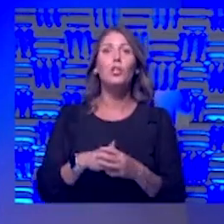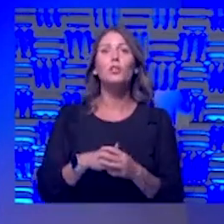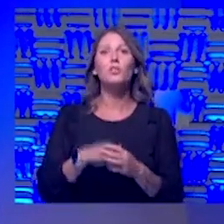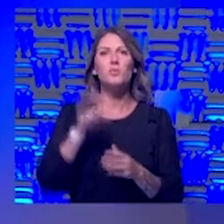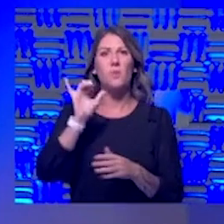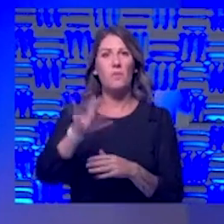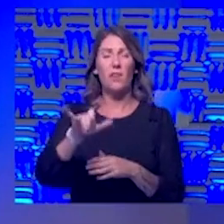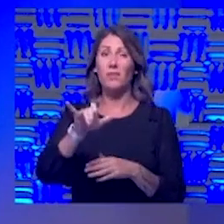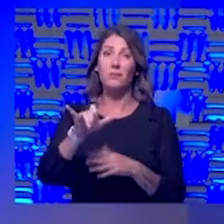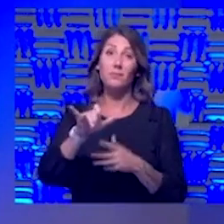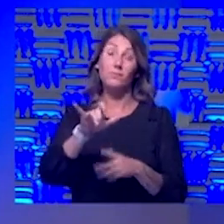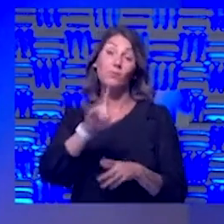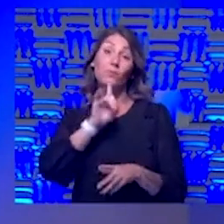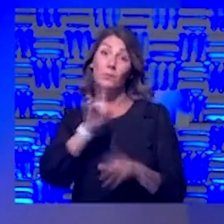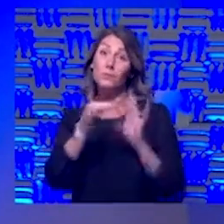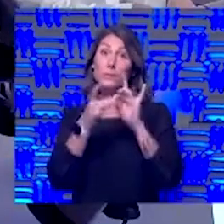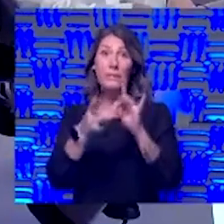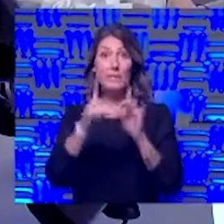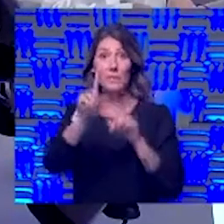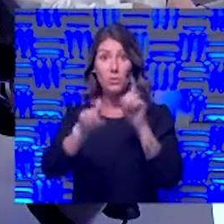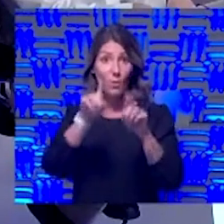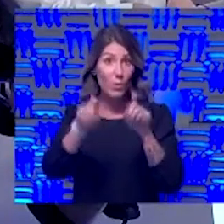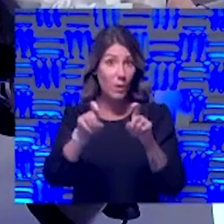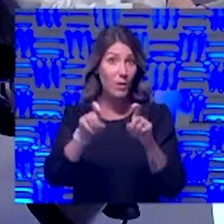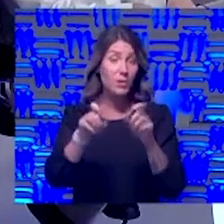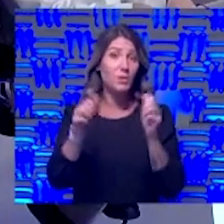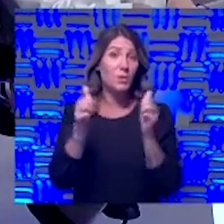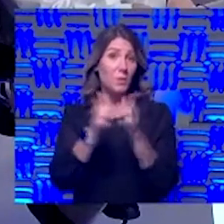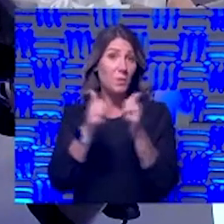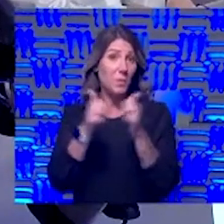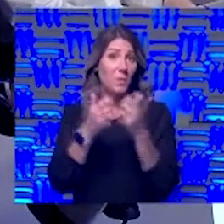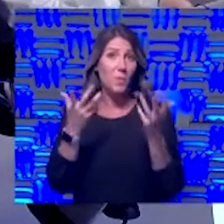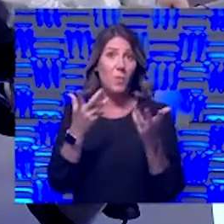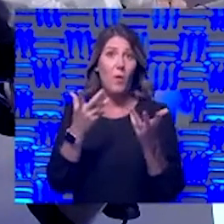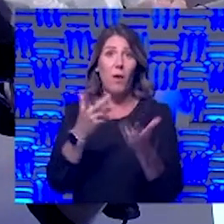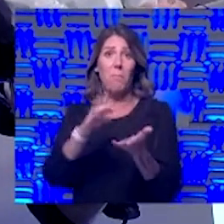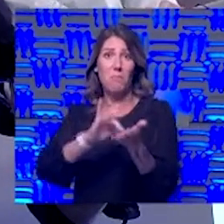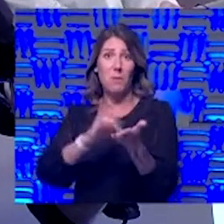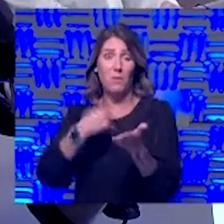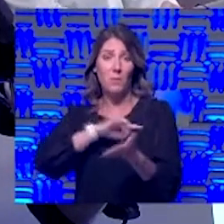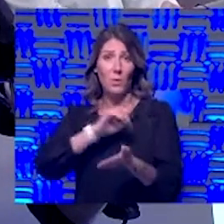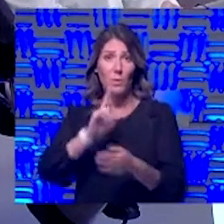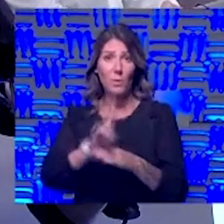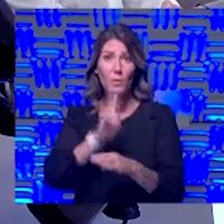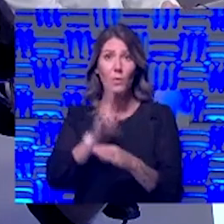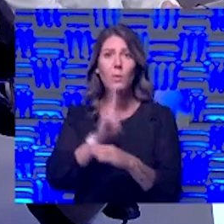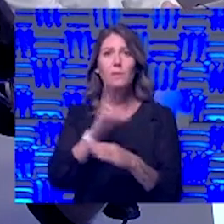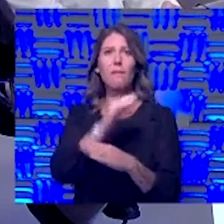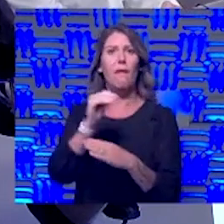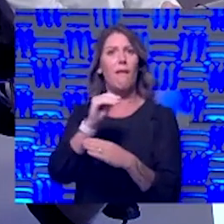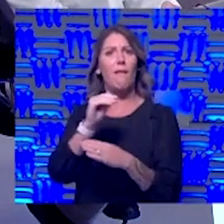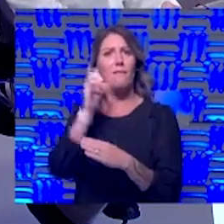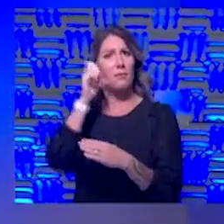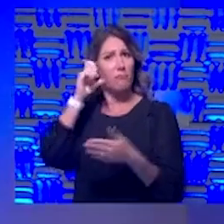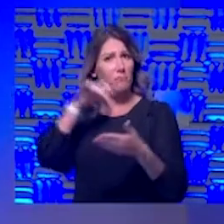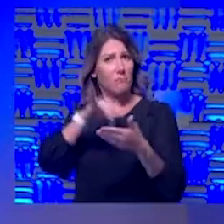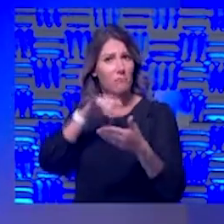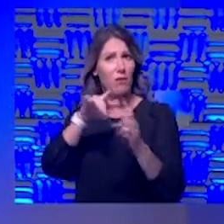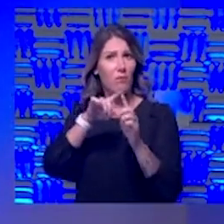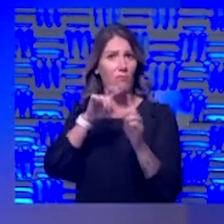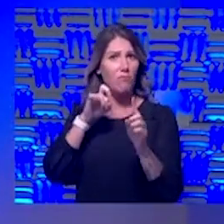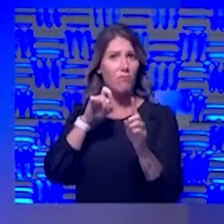that we need for people on the ventilators. Right, and there's some big news yesterday with Decadron coming out, a study coming out of England. Yeah, absolutely.